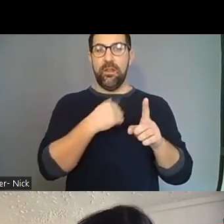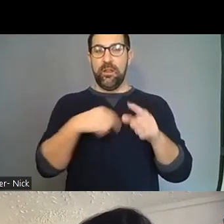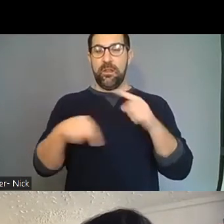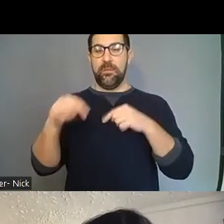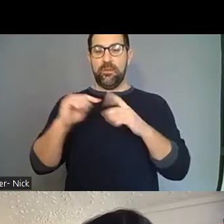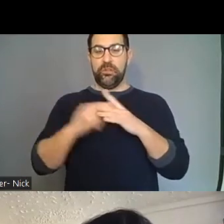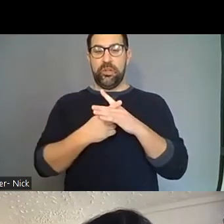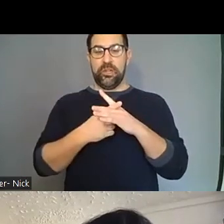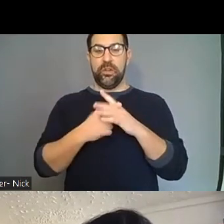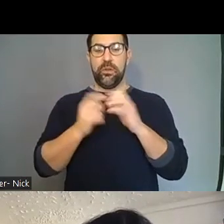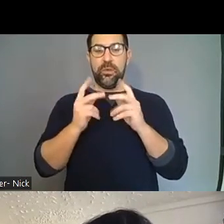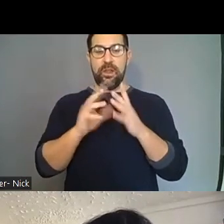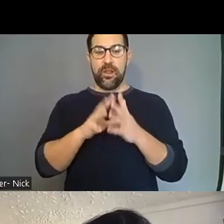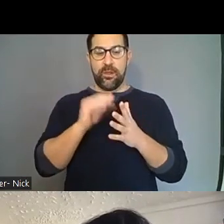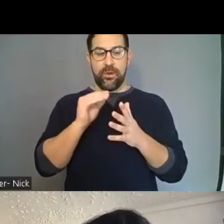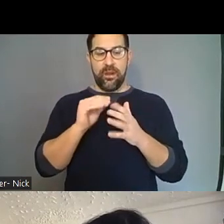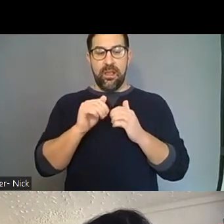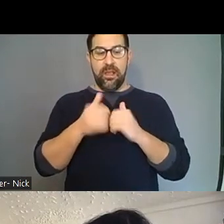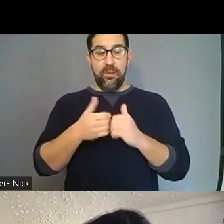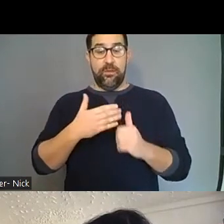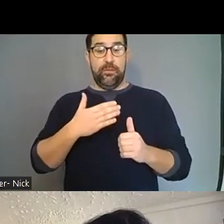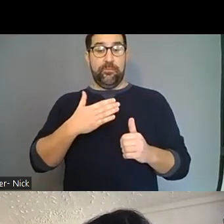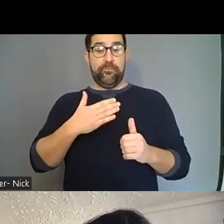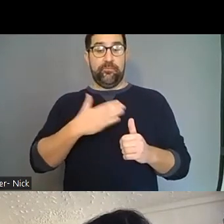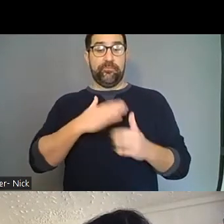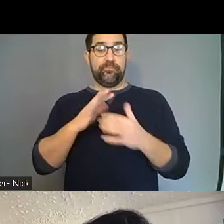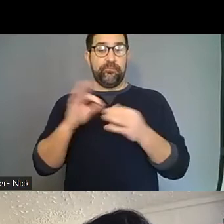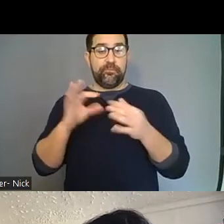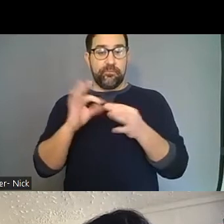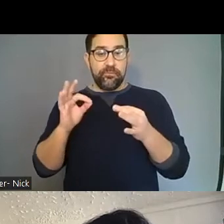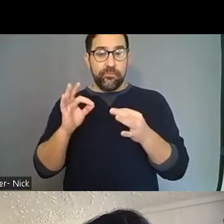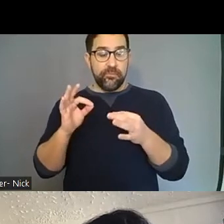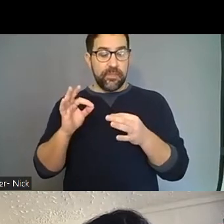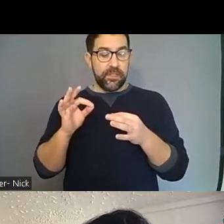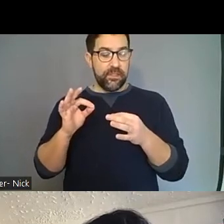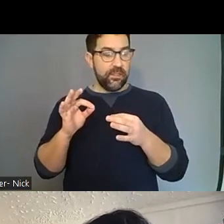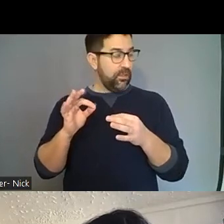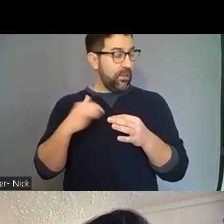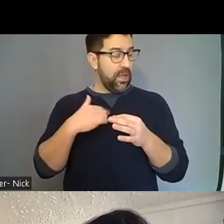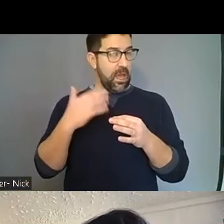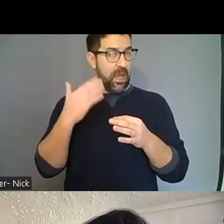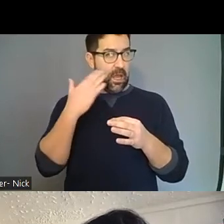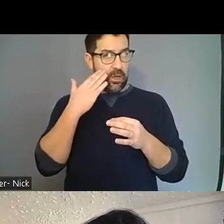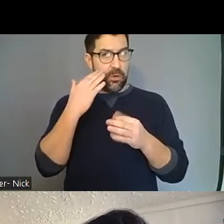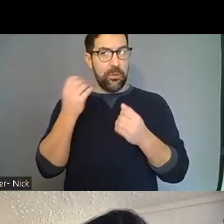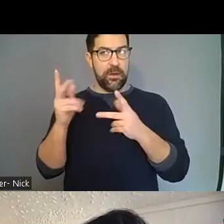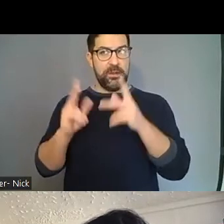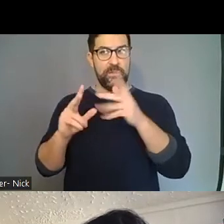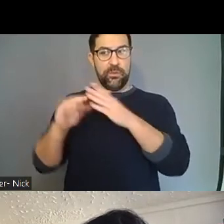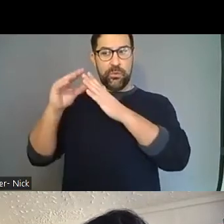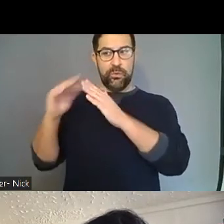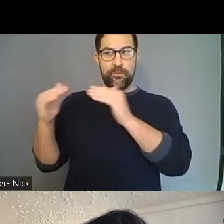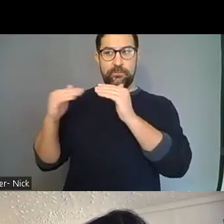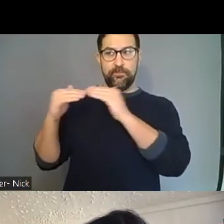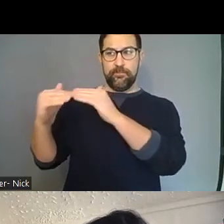more how to take my message and take a message that I knew was shared by many of the students and